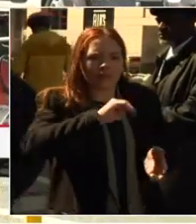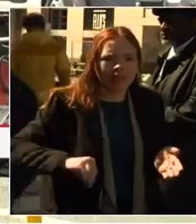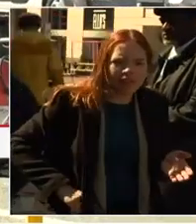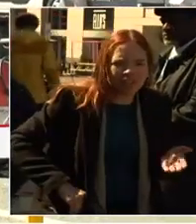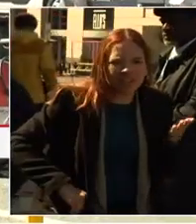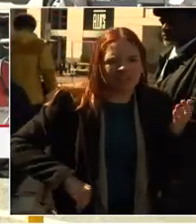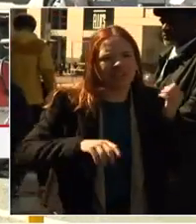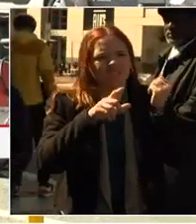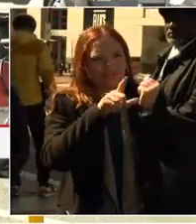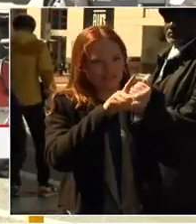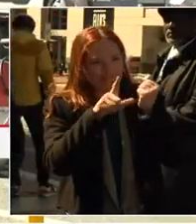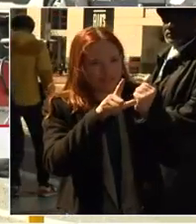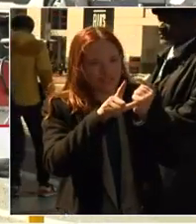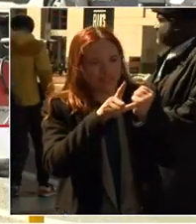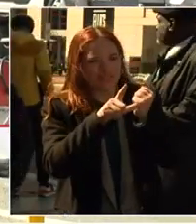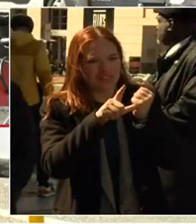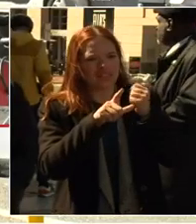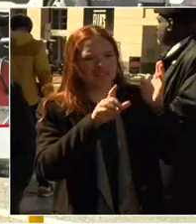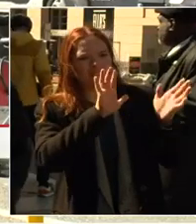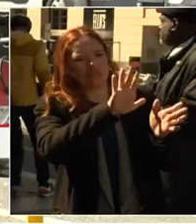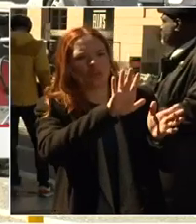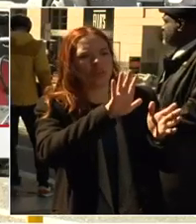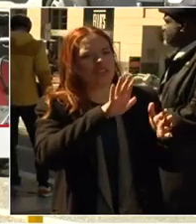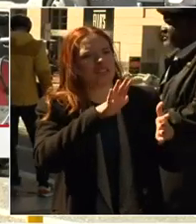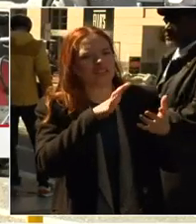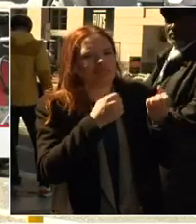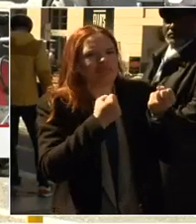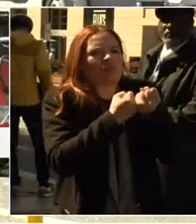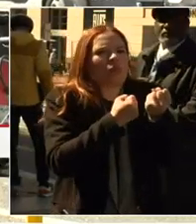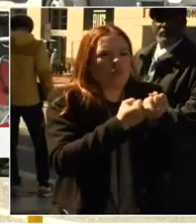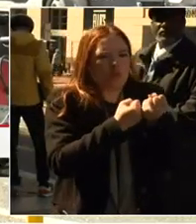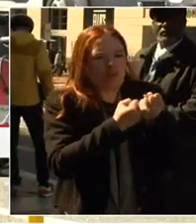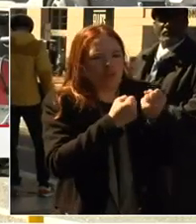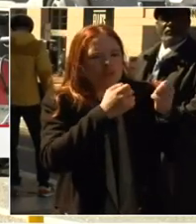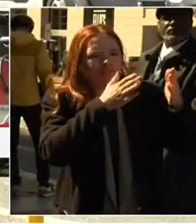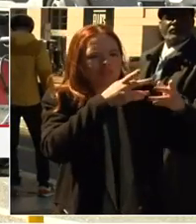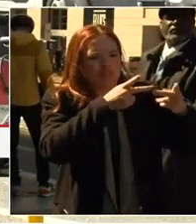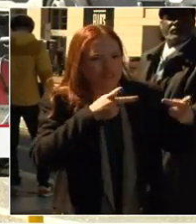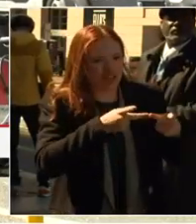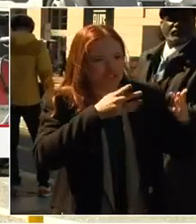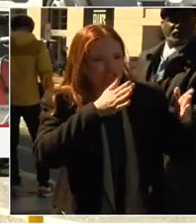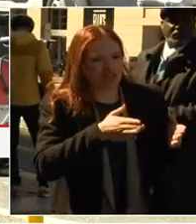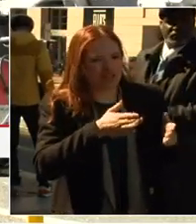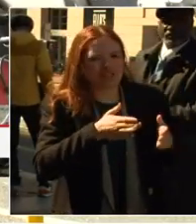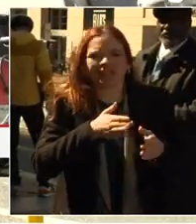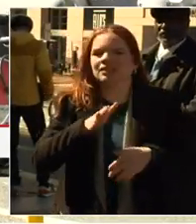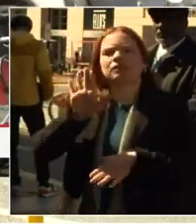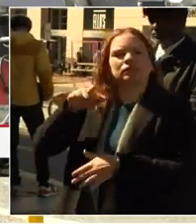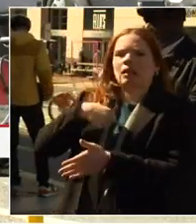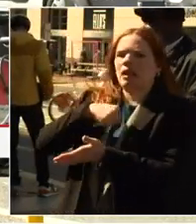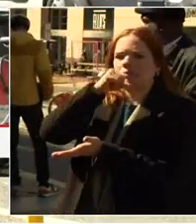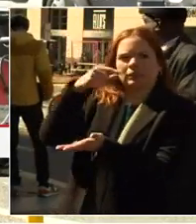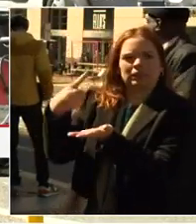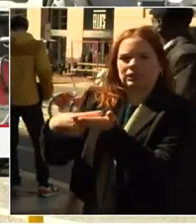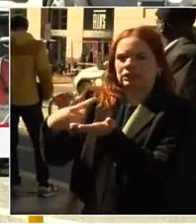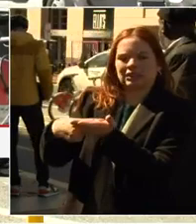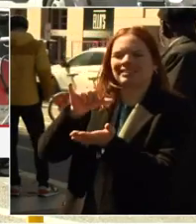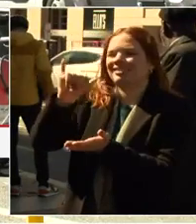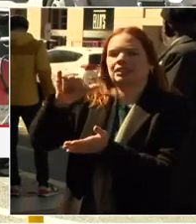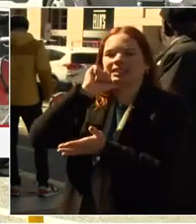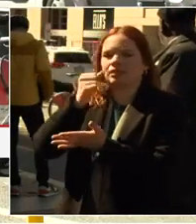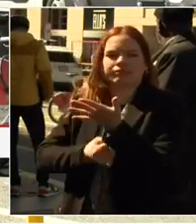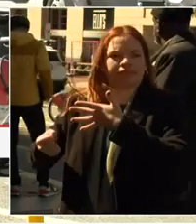your right-hand person? That's not what we're talking about today, or what's important to the people of the District